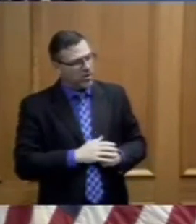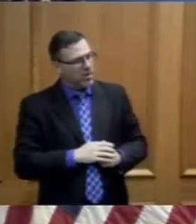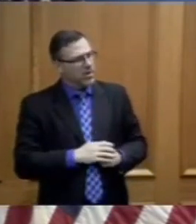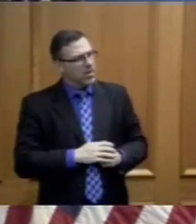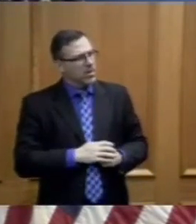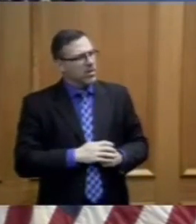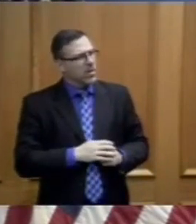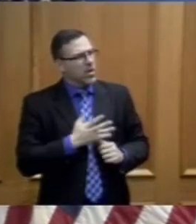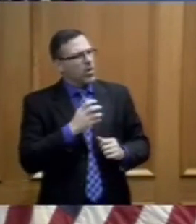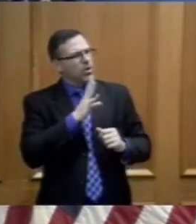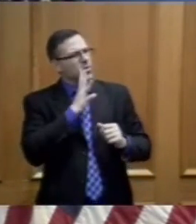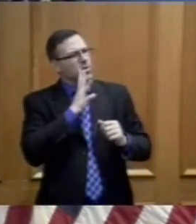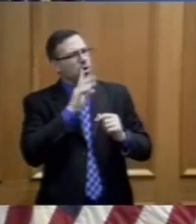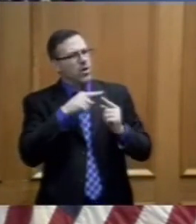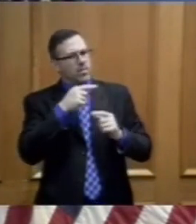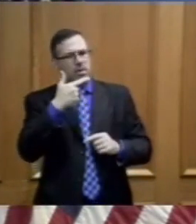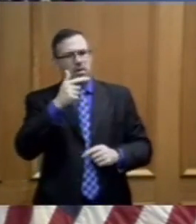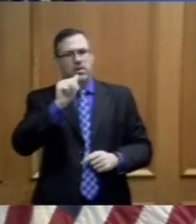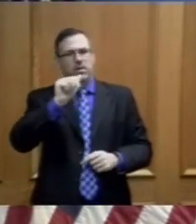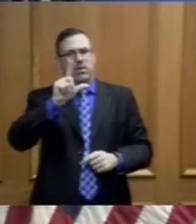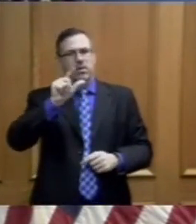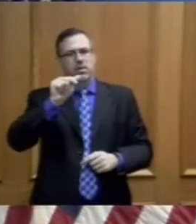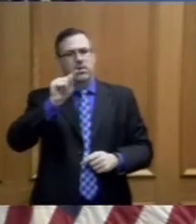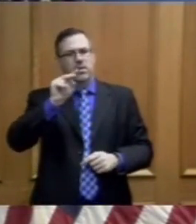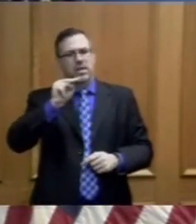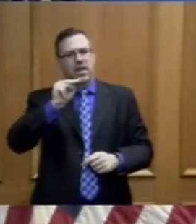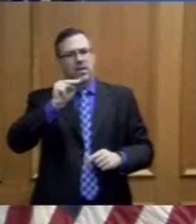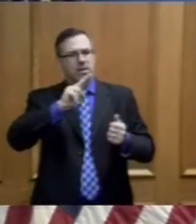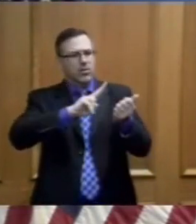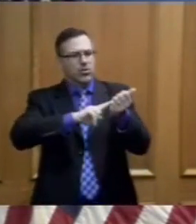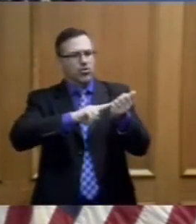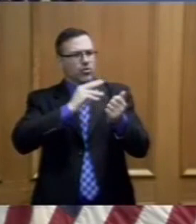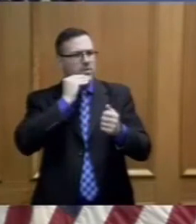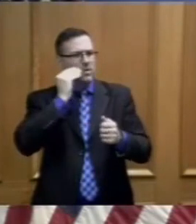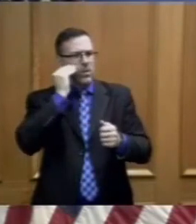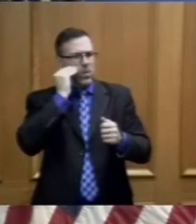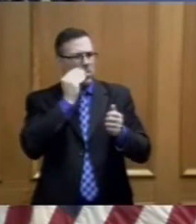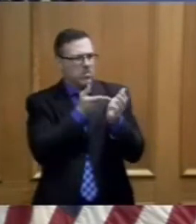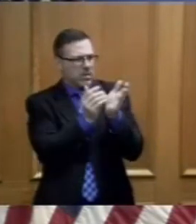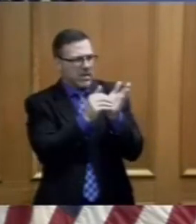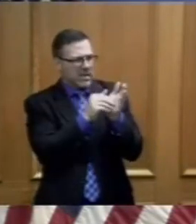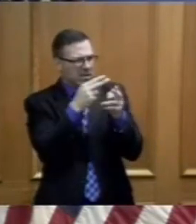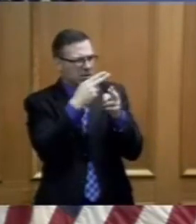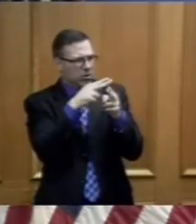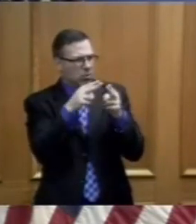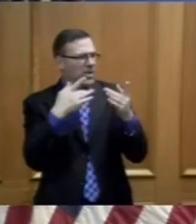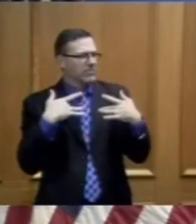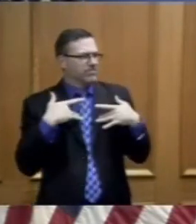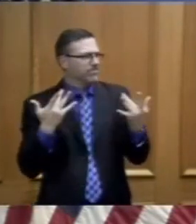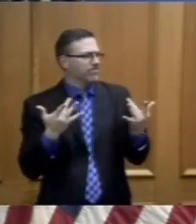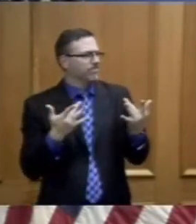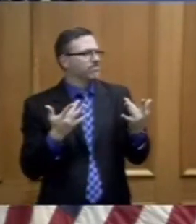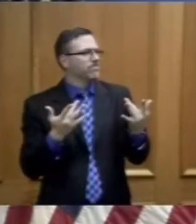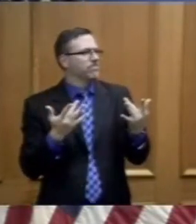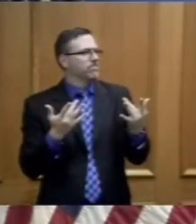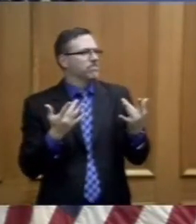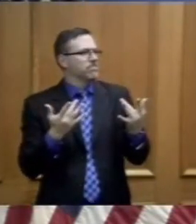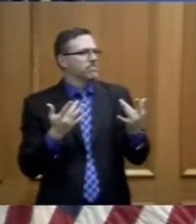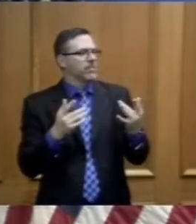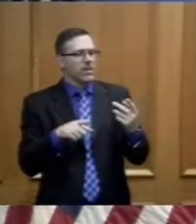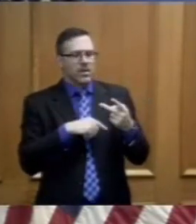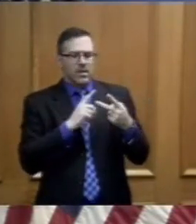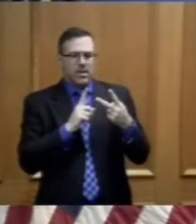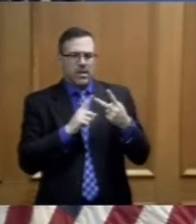about the Gallatin nursing home again, just to get a quick update on people's conditions there. And